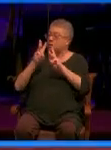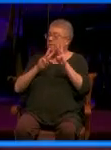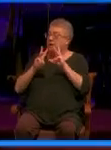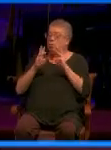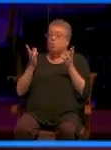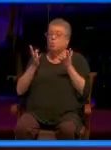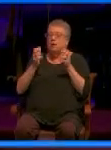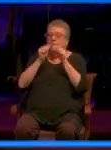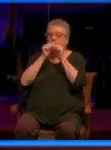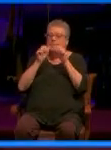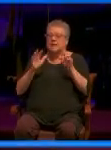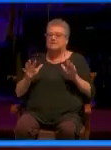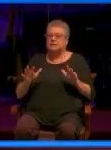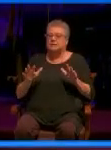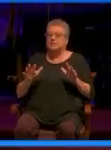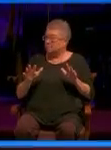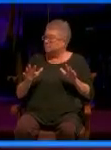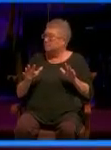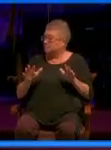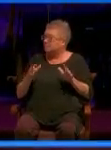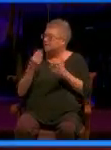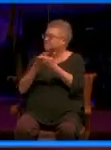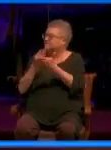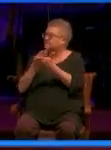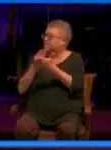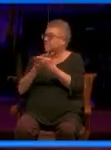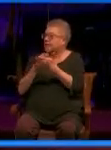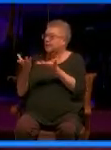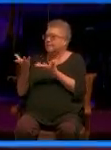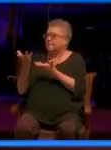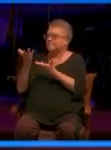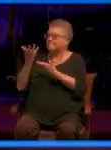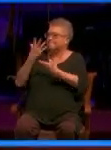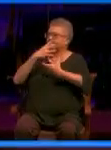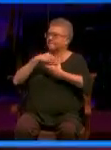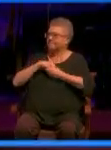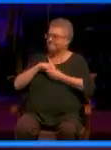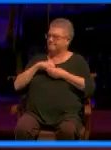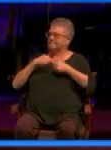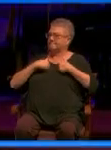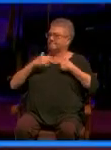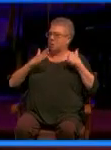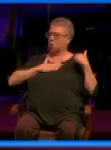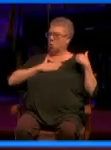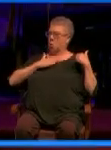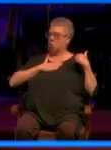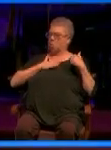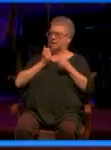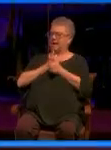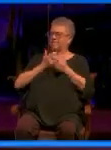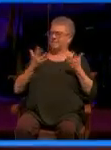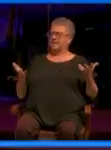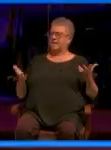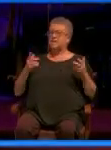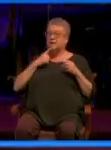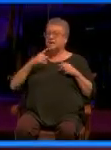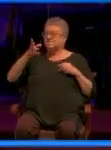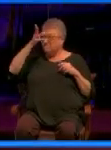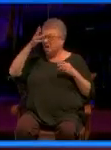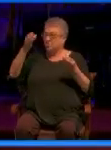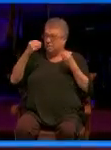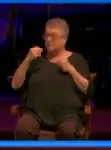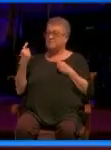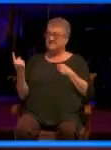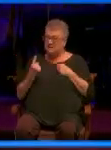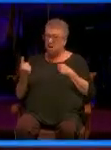blessing. All he cares about is the financial gain. All he cares about is owning all the stuff. And he says, Father, can't you just give me